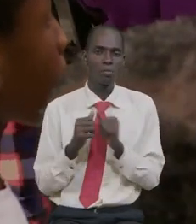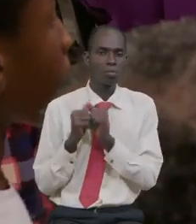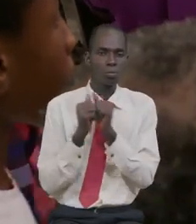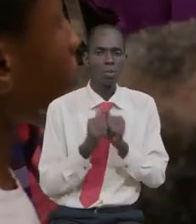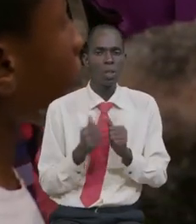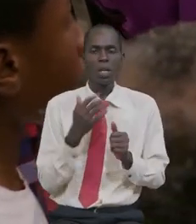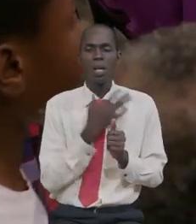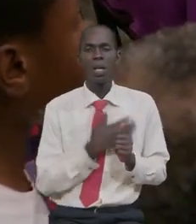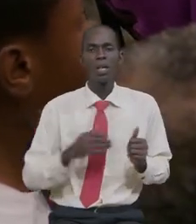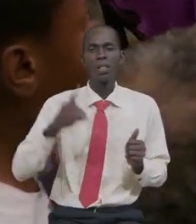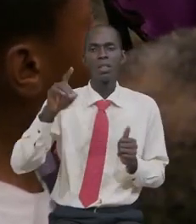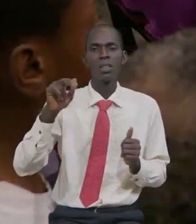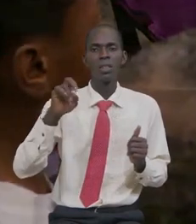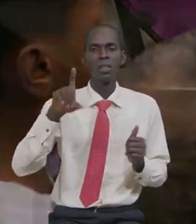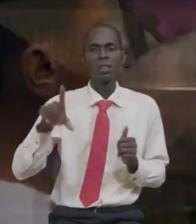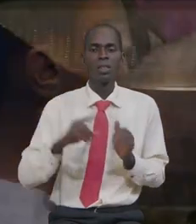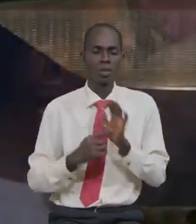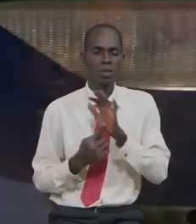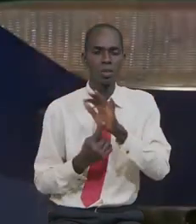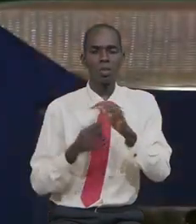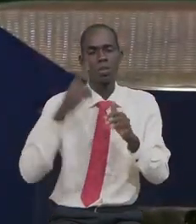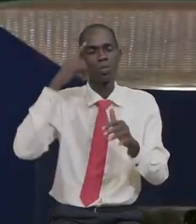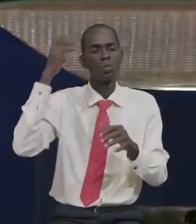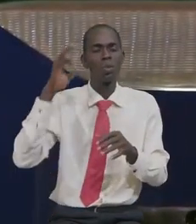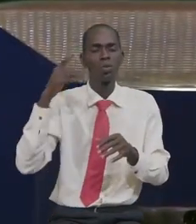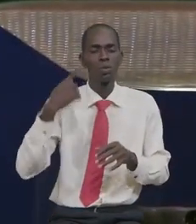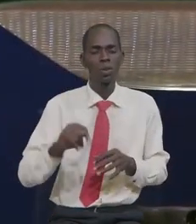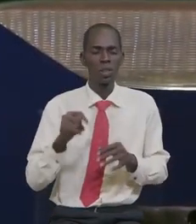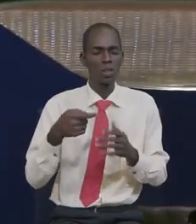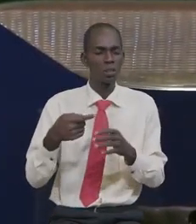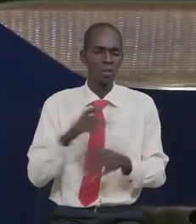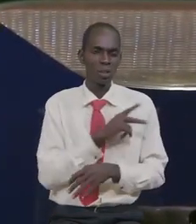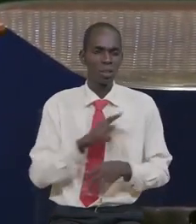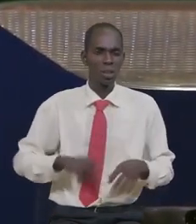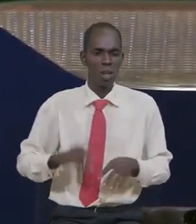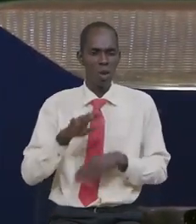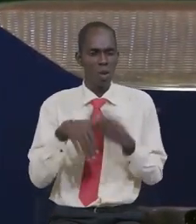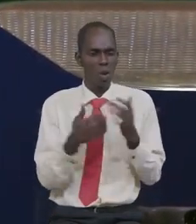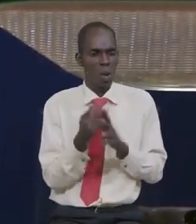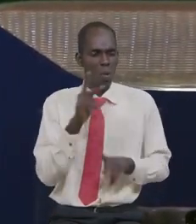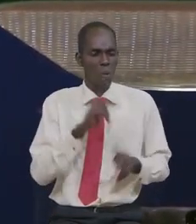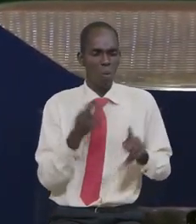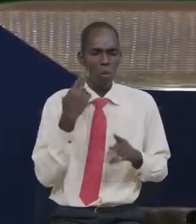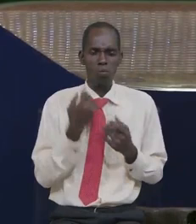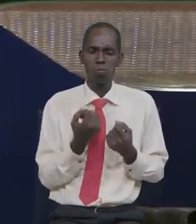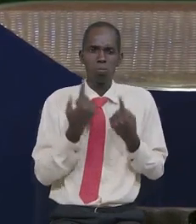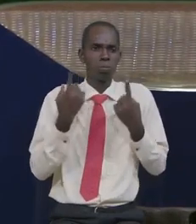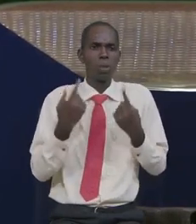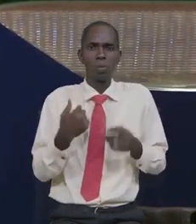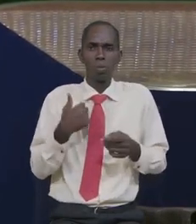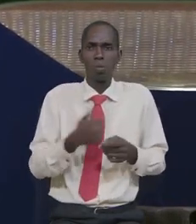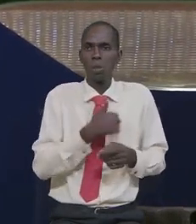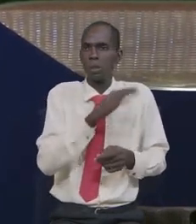the dream of the king, were they not all surprised? Were they not all saying in their heart, we never found anything